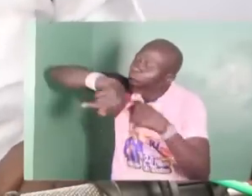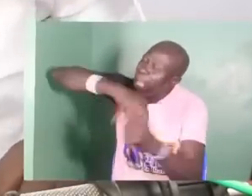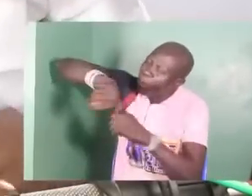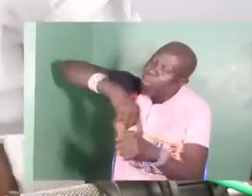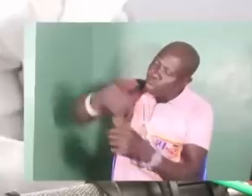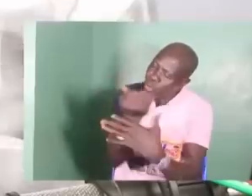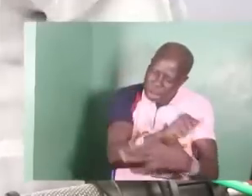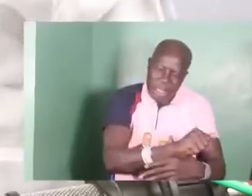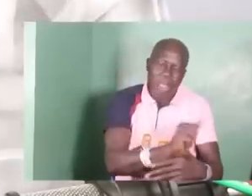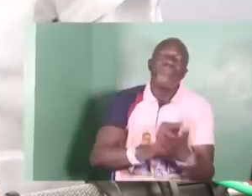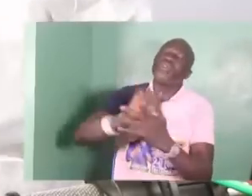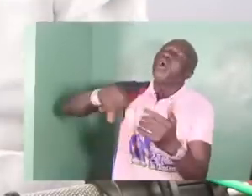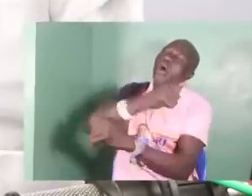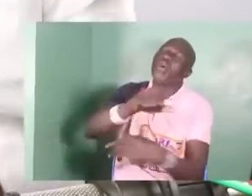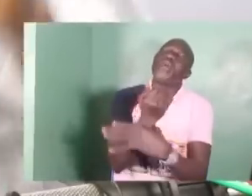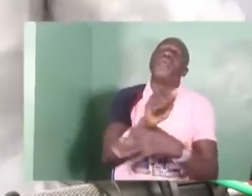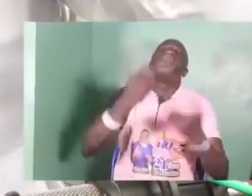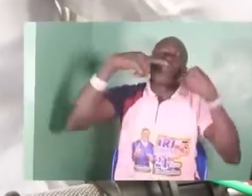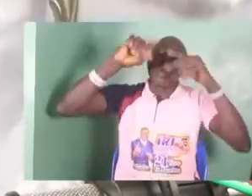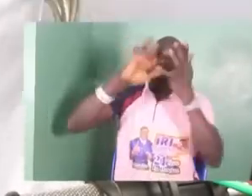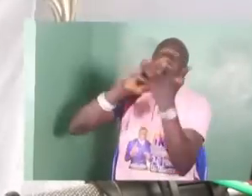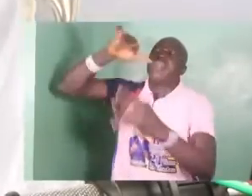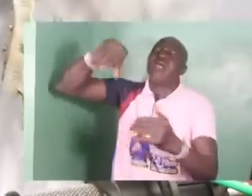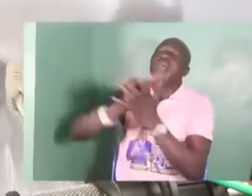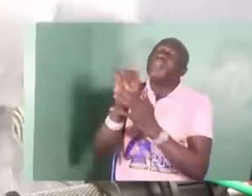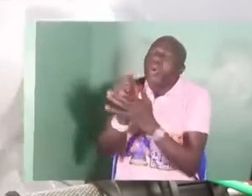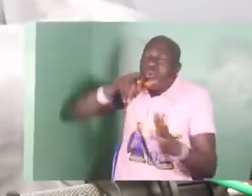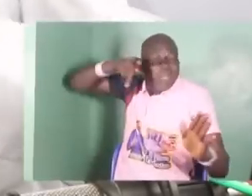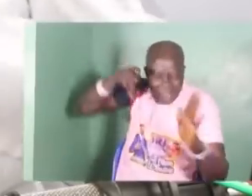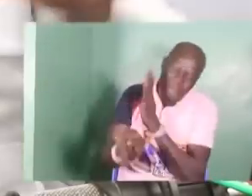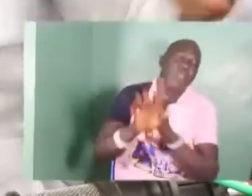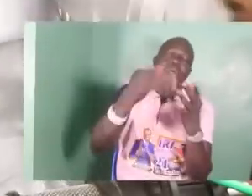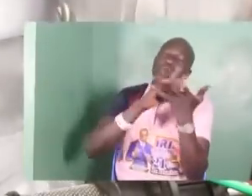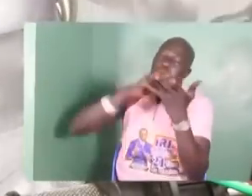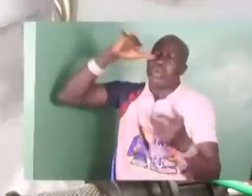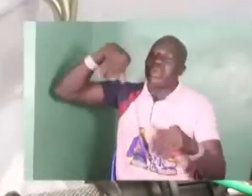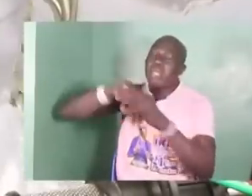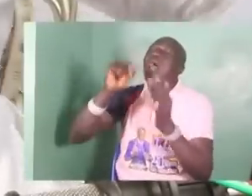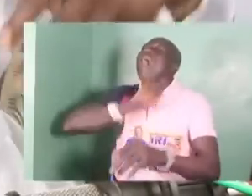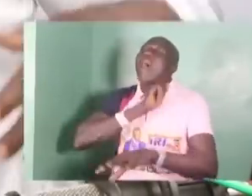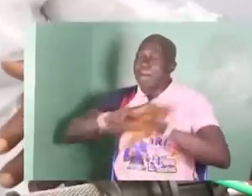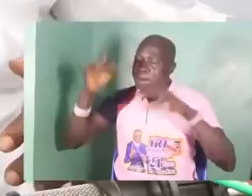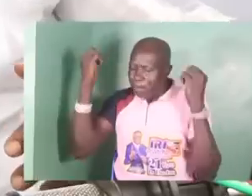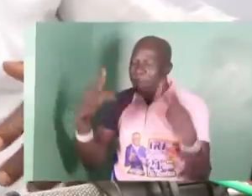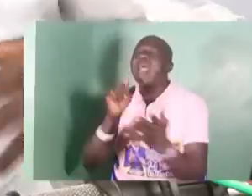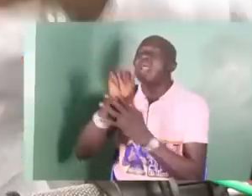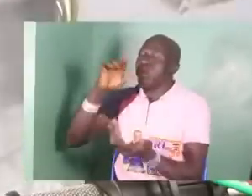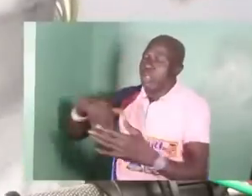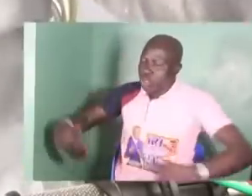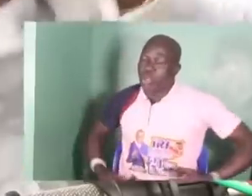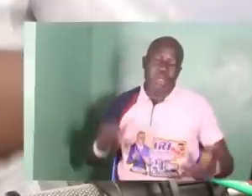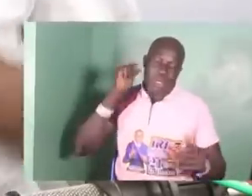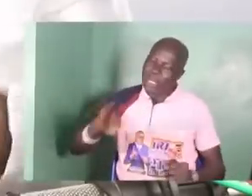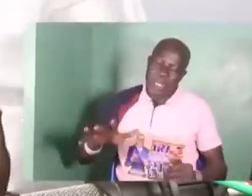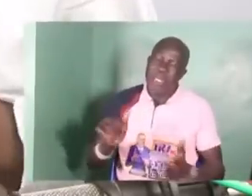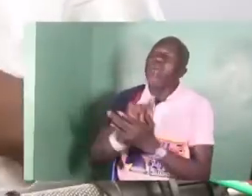nilo imole light si imole without light baba wahala is a problem mi ni ga lo ba se bri number to dia eri ba no ga fa bo